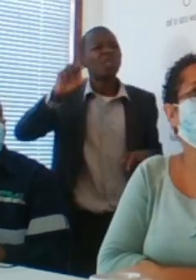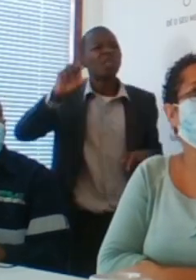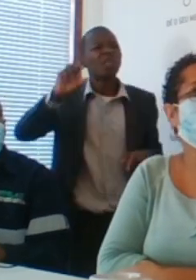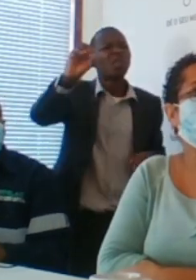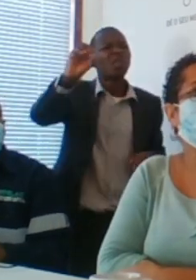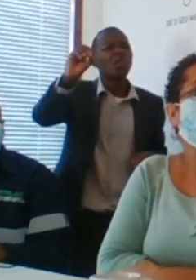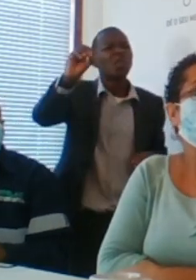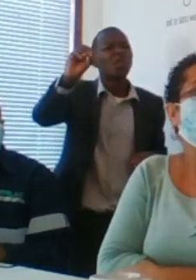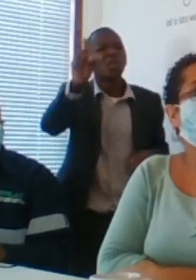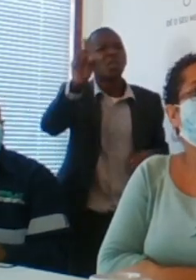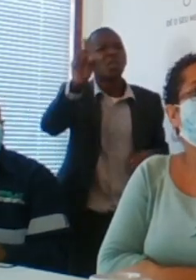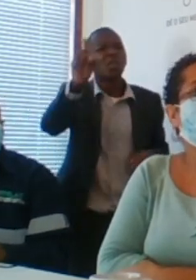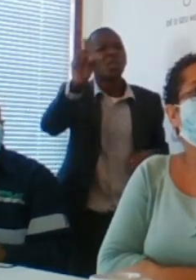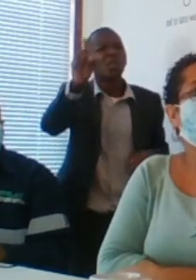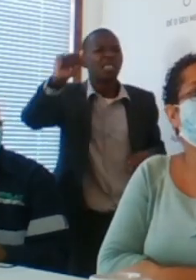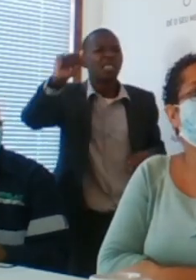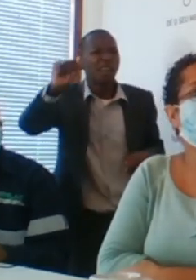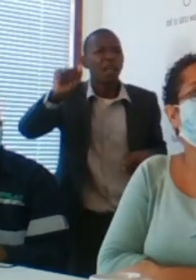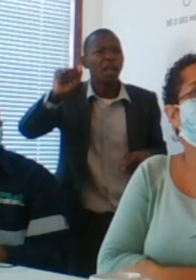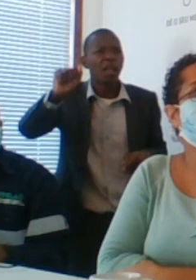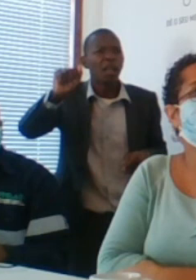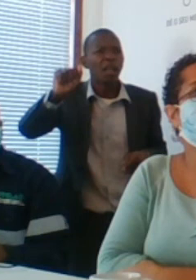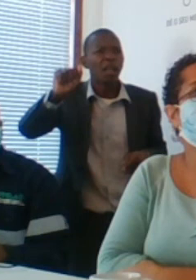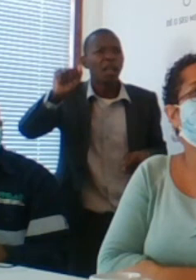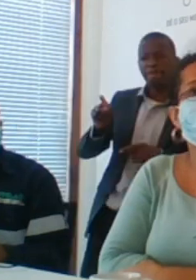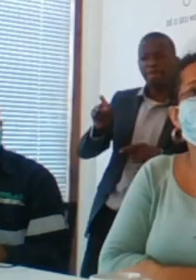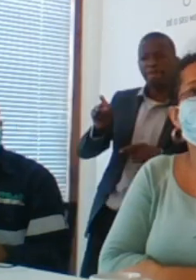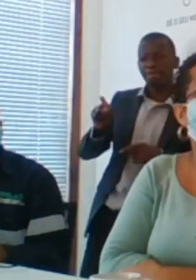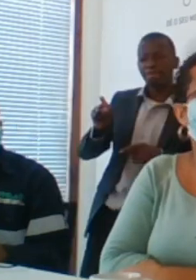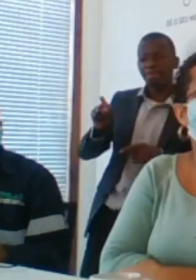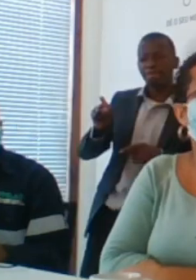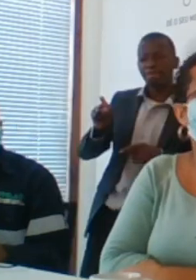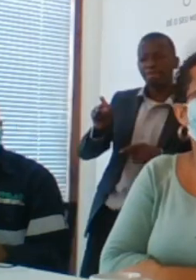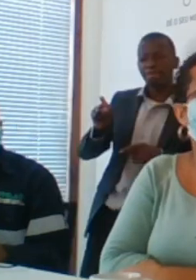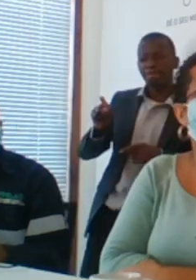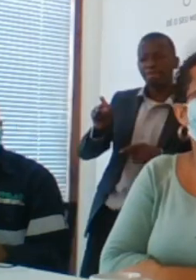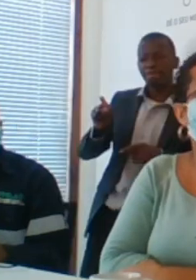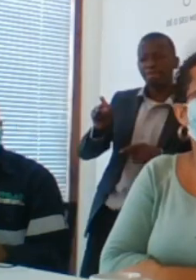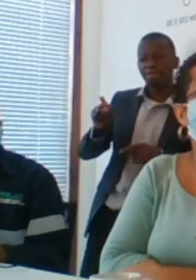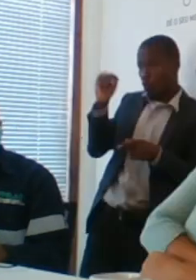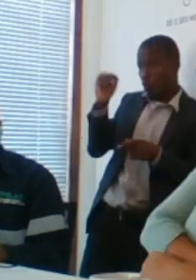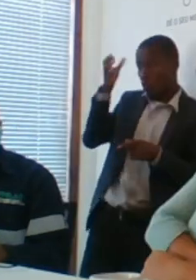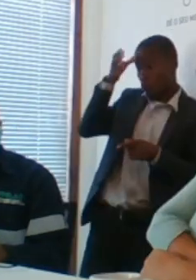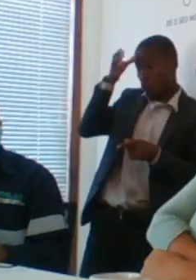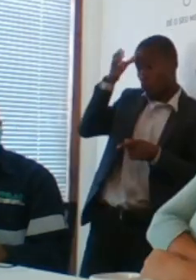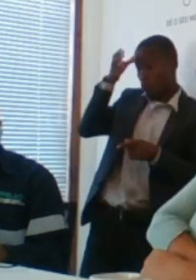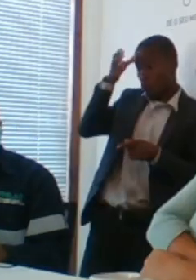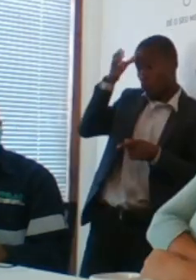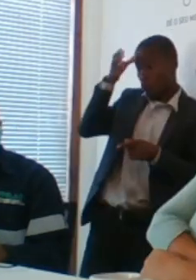she's asking who could be considered disability. So Finish, if you're working for IFTALAC and the